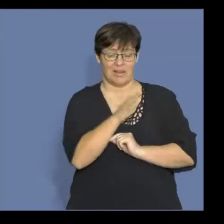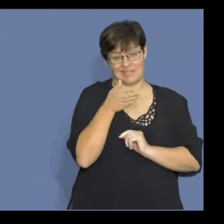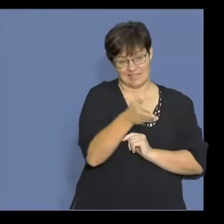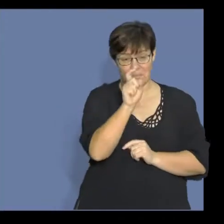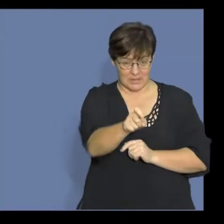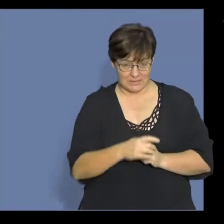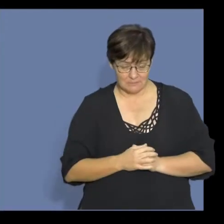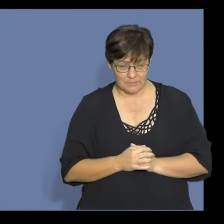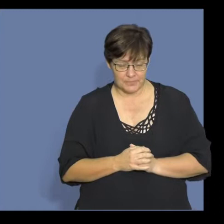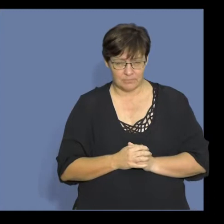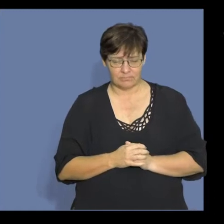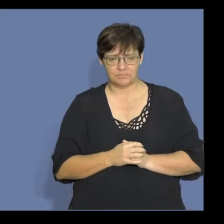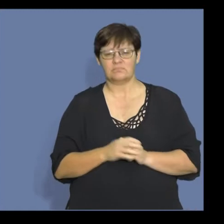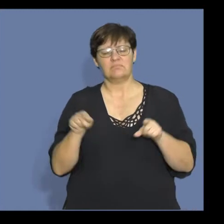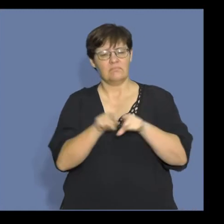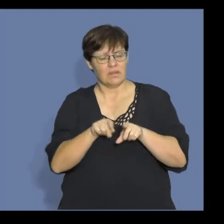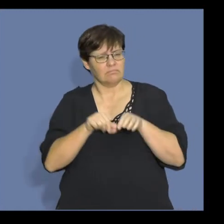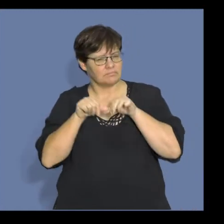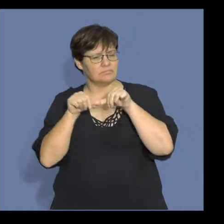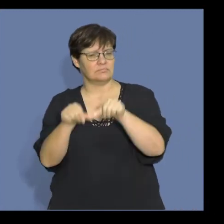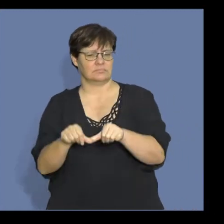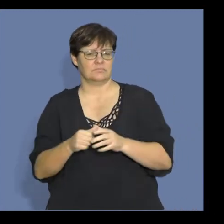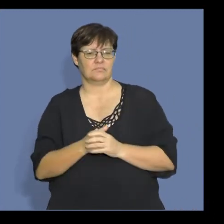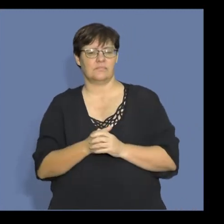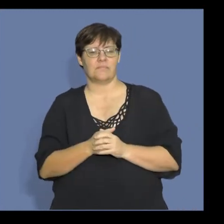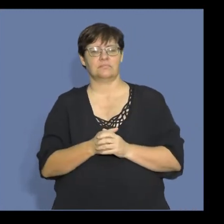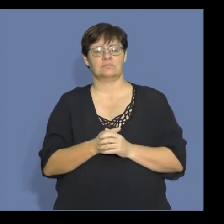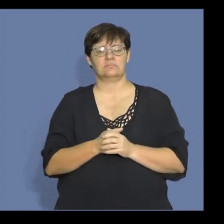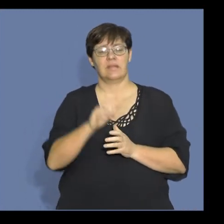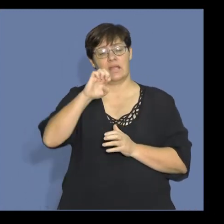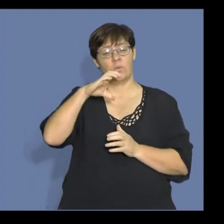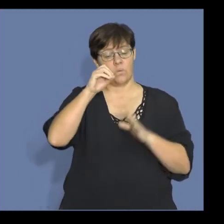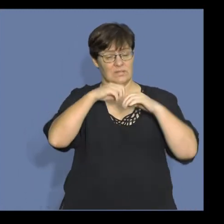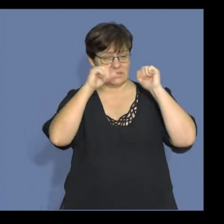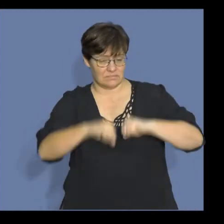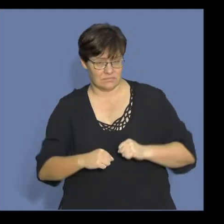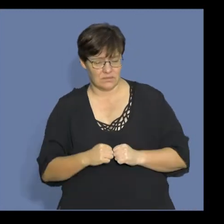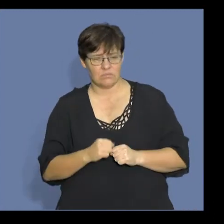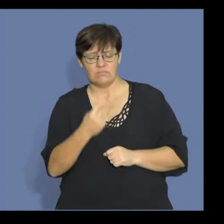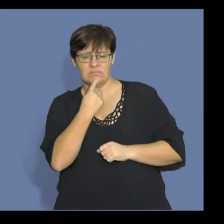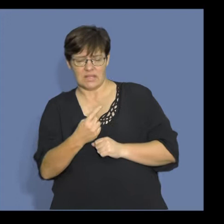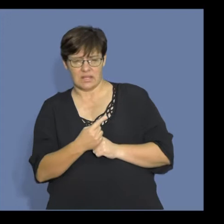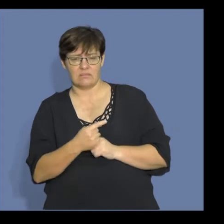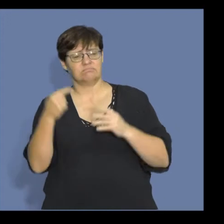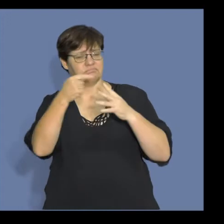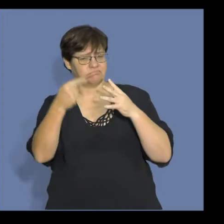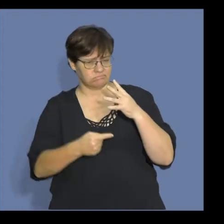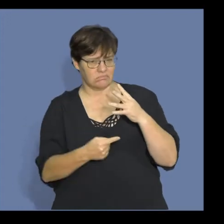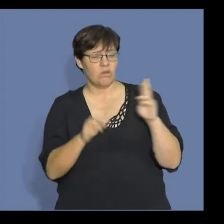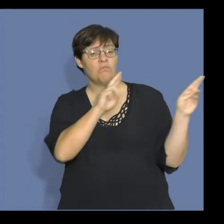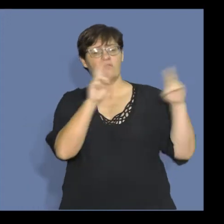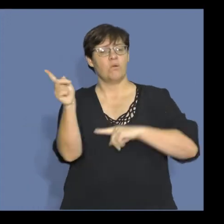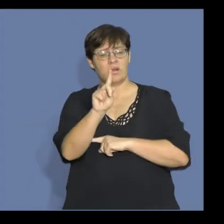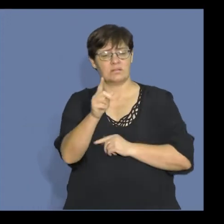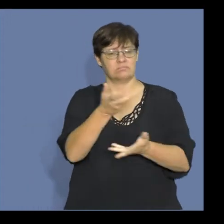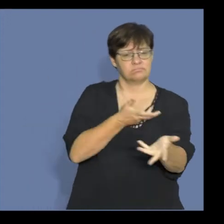to recognize. So we also went on to looking at the concept of ecosystems, and we mentioned that these again refer to